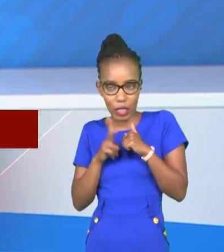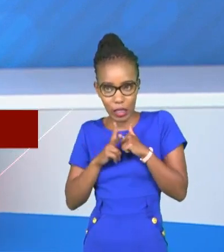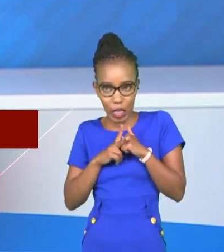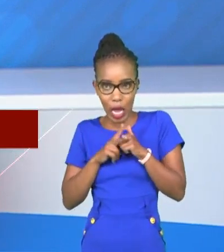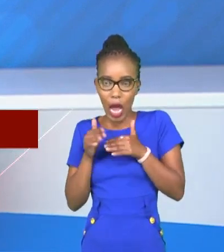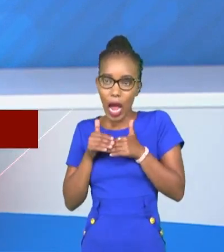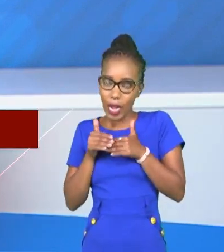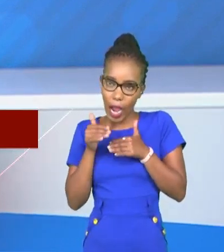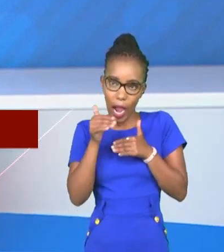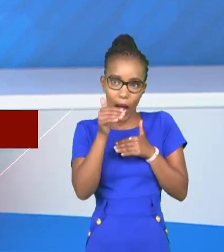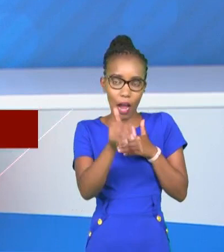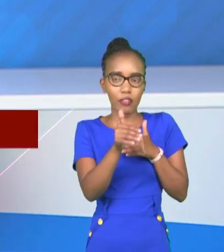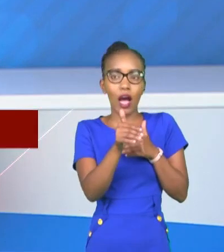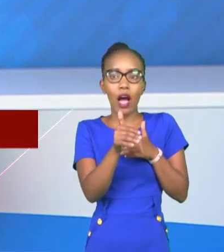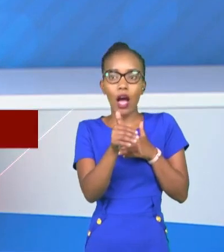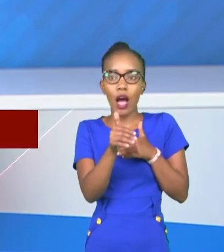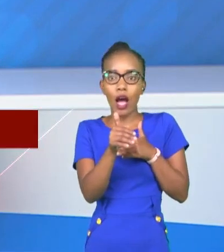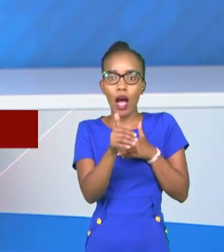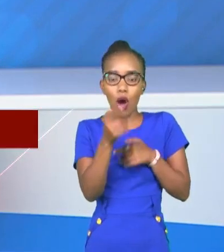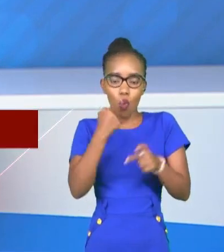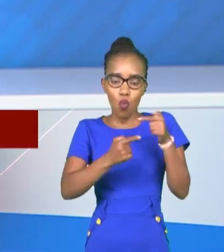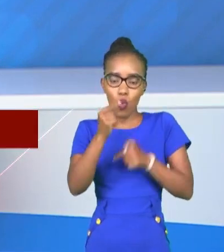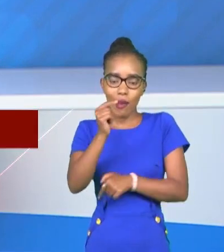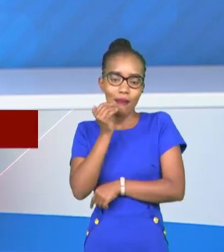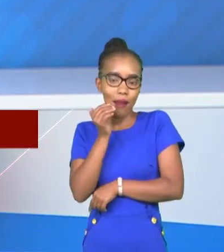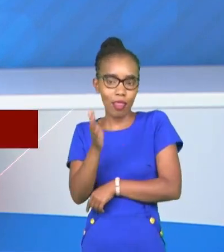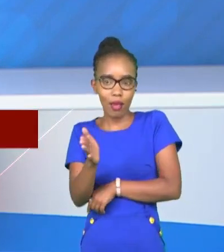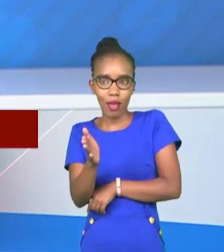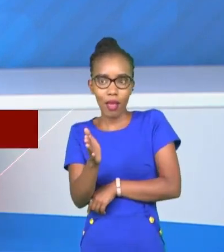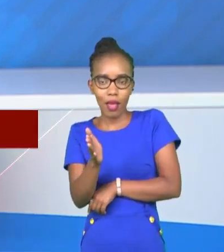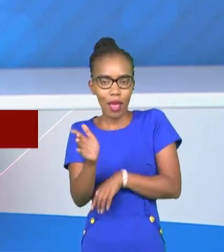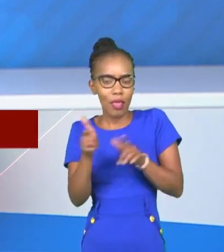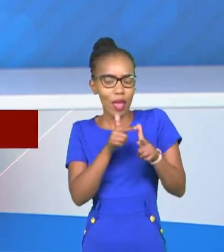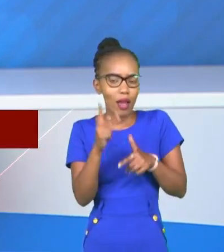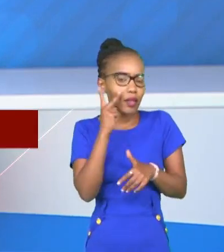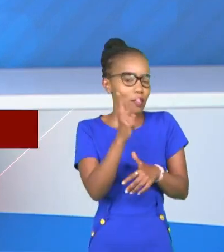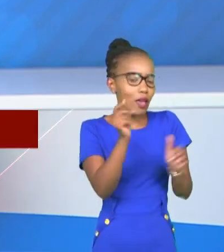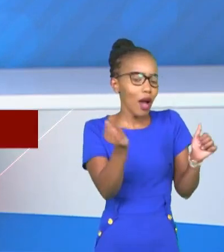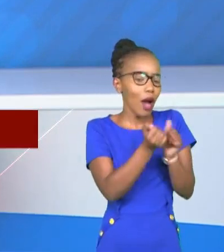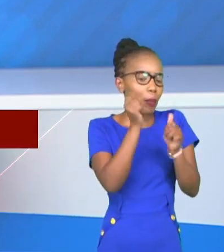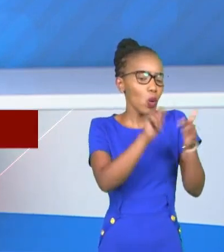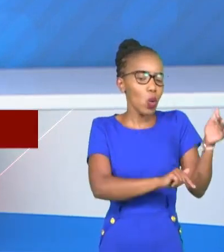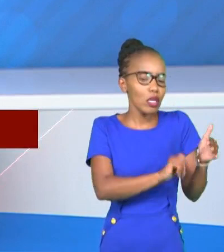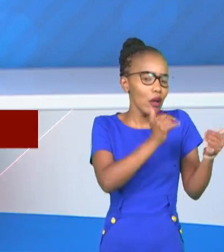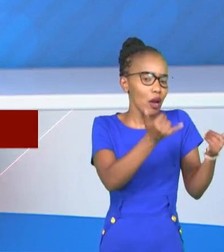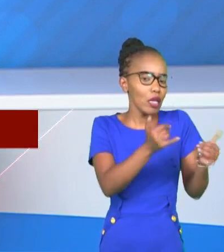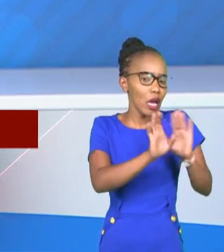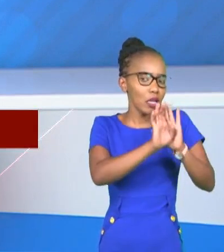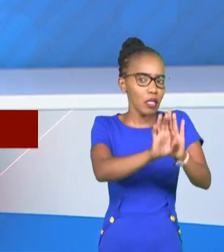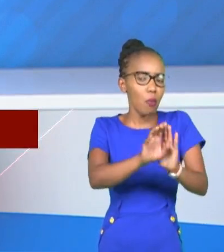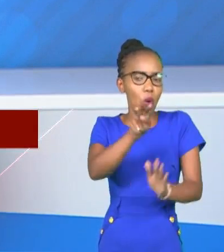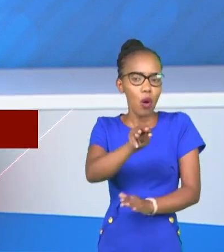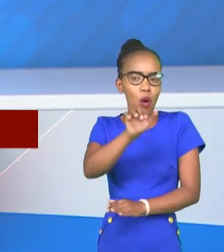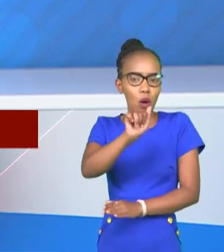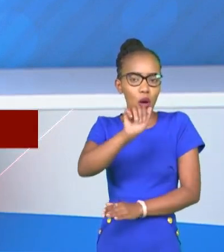after we failed, we not get the seat, but we can see what is happening like now. Clovis Malala, who was